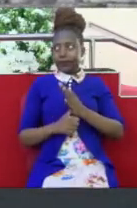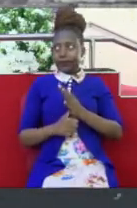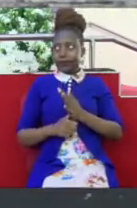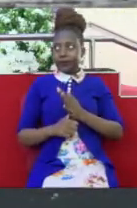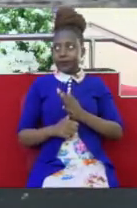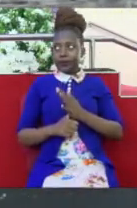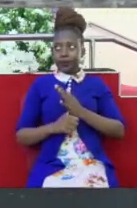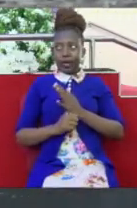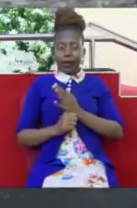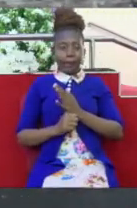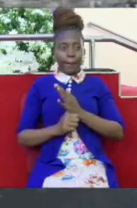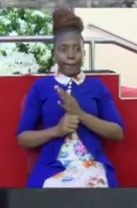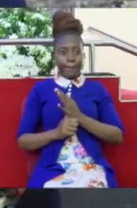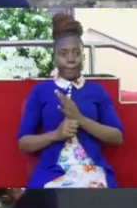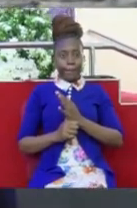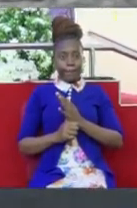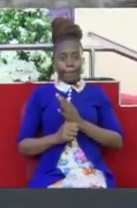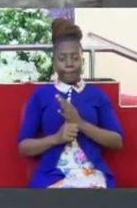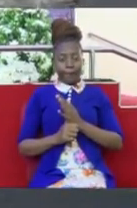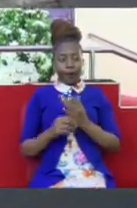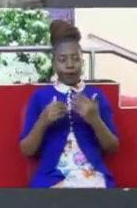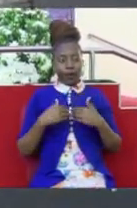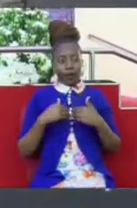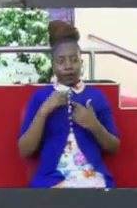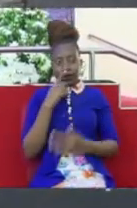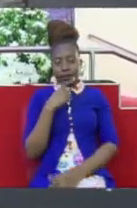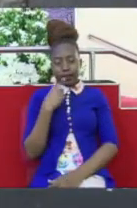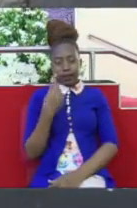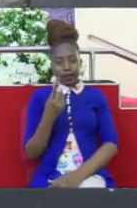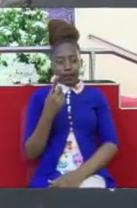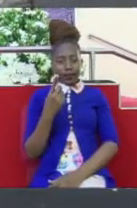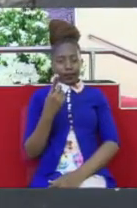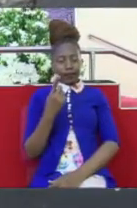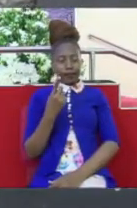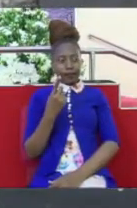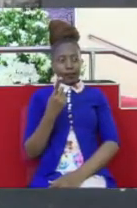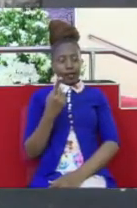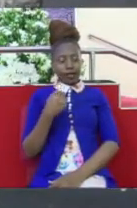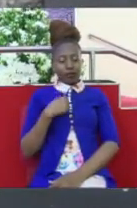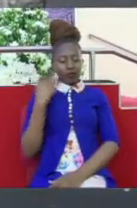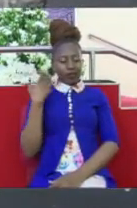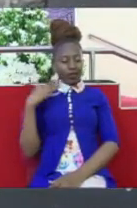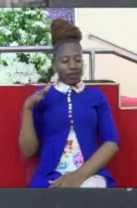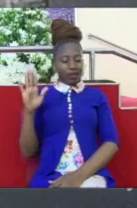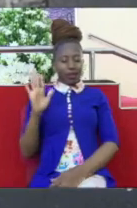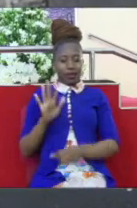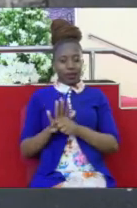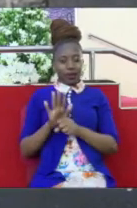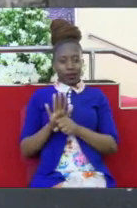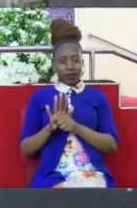there is a saying that is one of the sayings that I hate the most